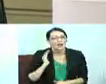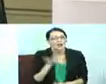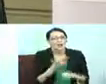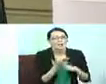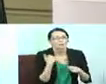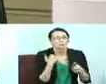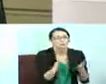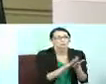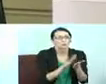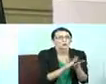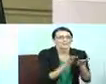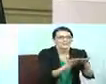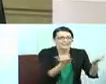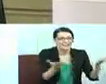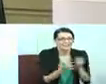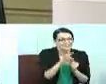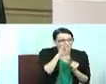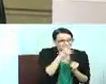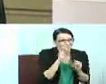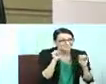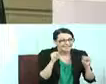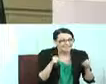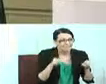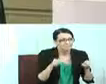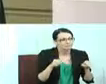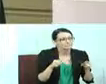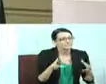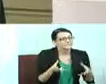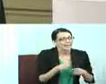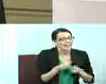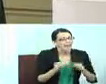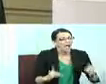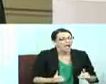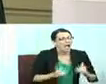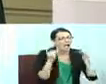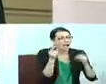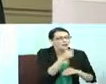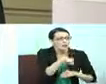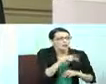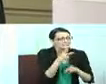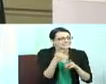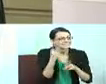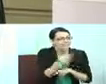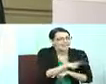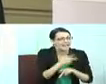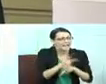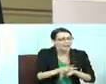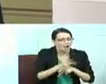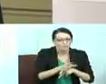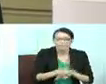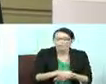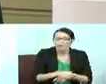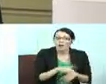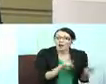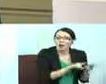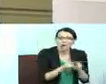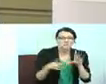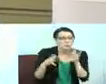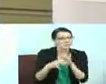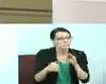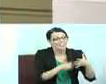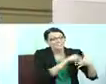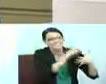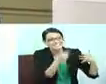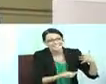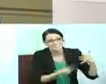preschool here, where kids can receive high quality daycare. I wanted to mention those things because